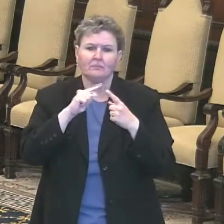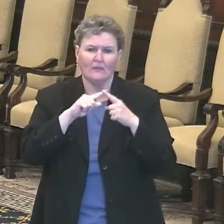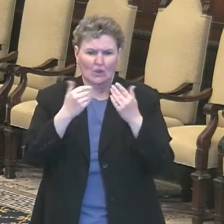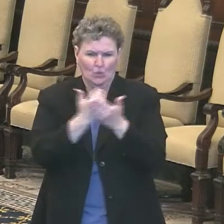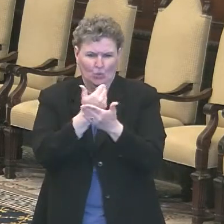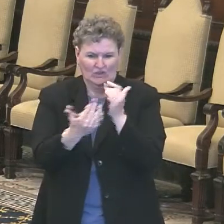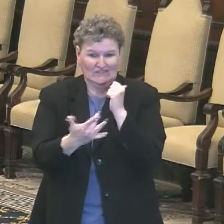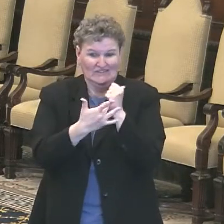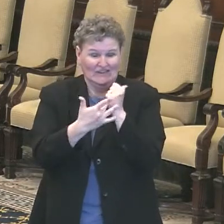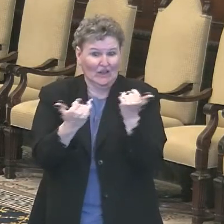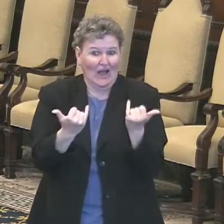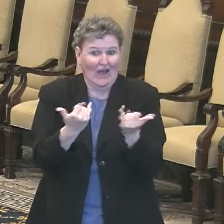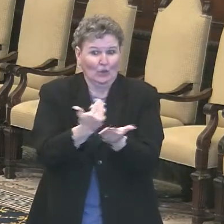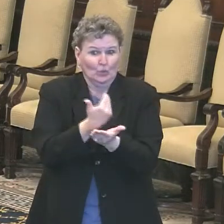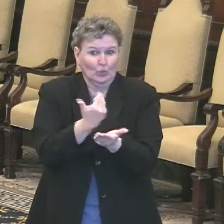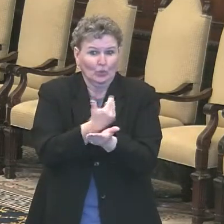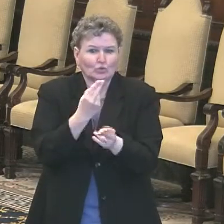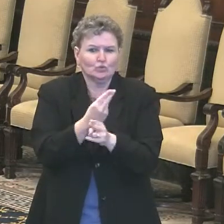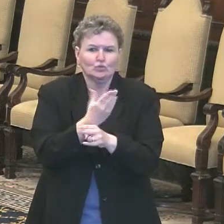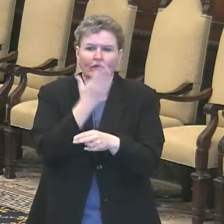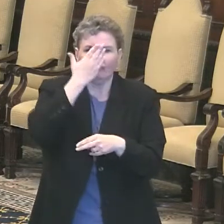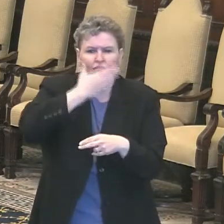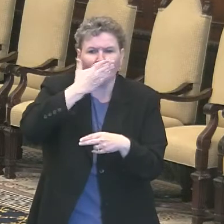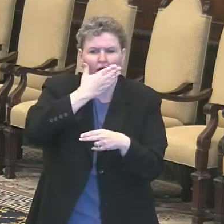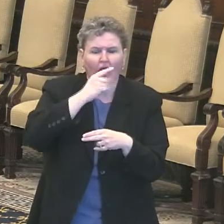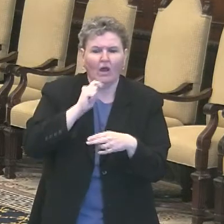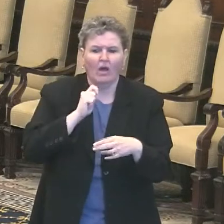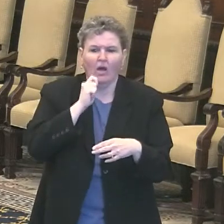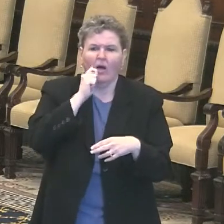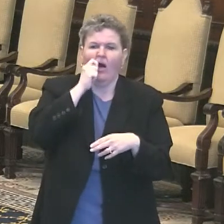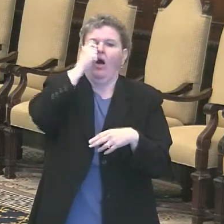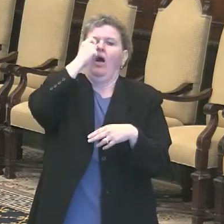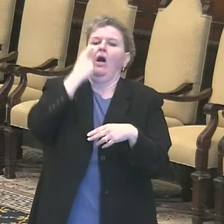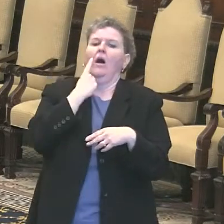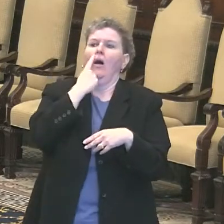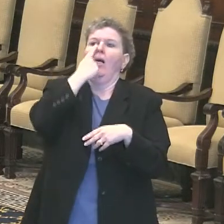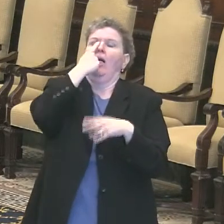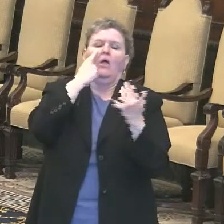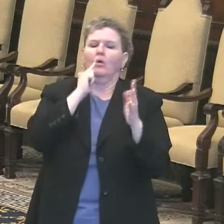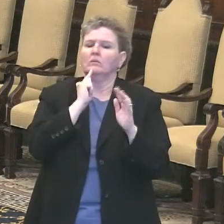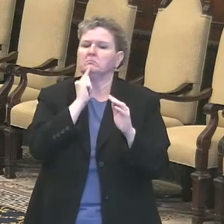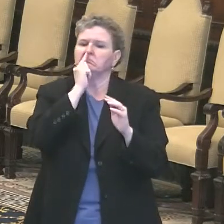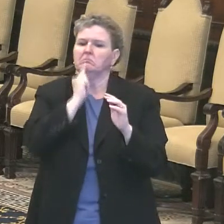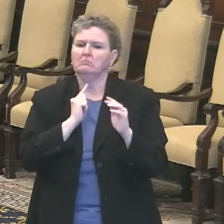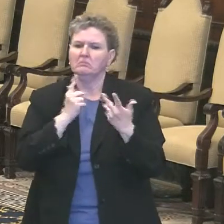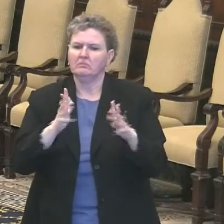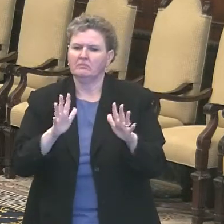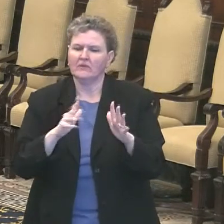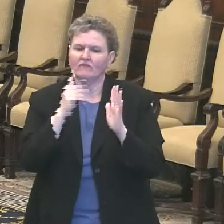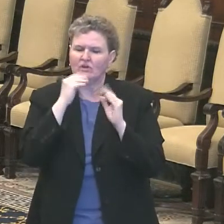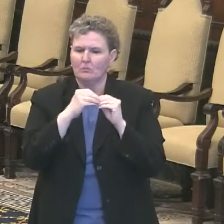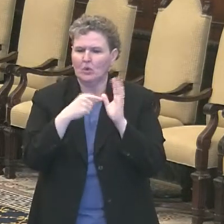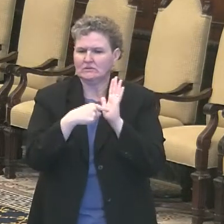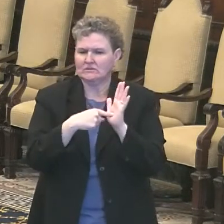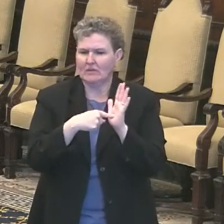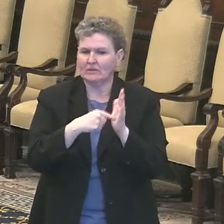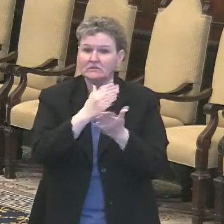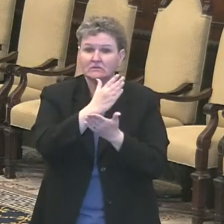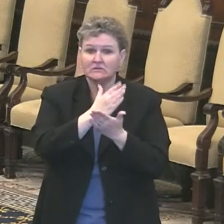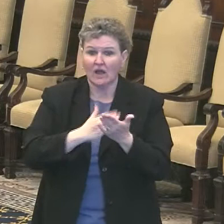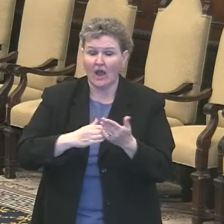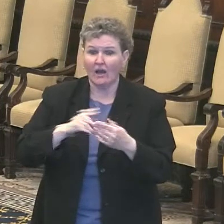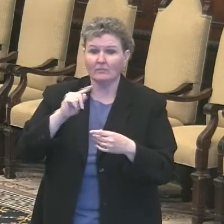so only one representative from each media outlet is permitted to ask questions during the first round. So reporters